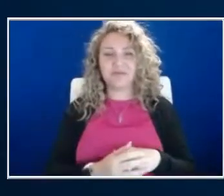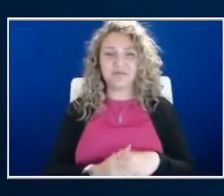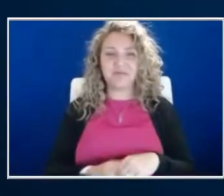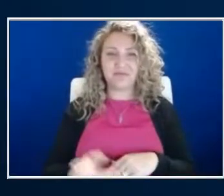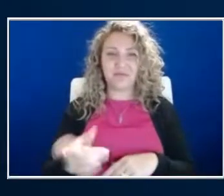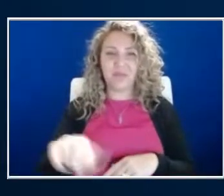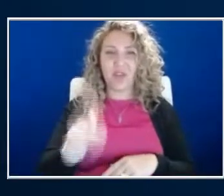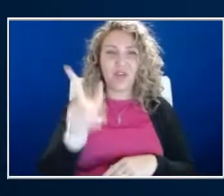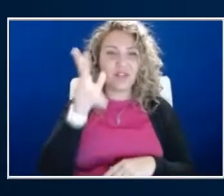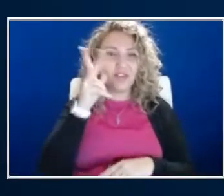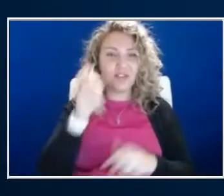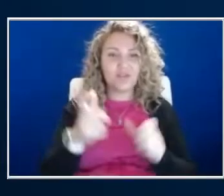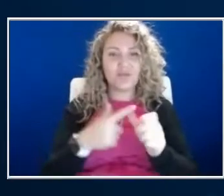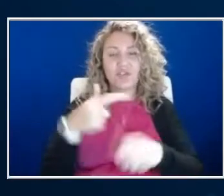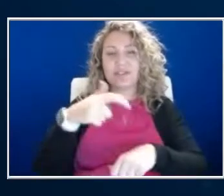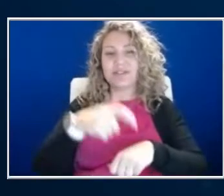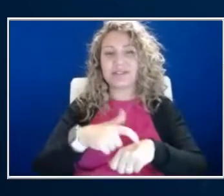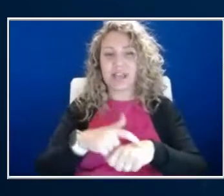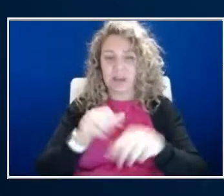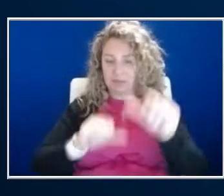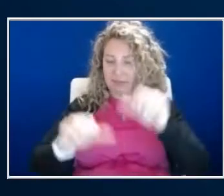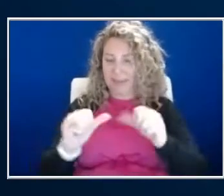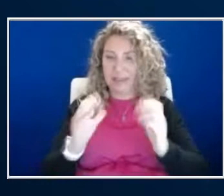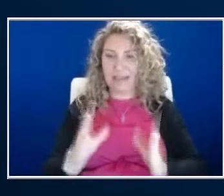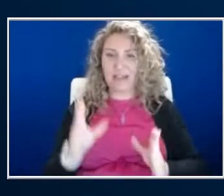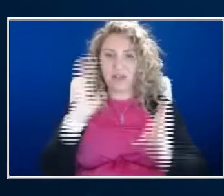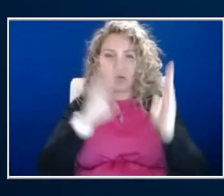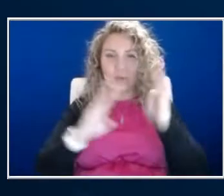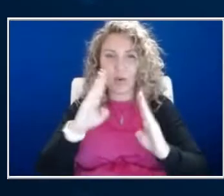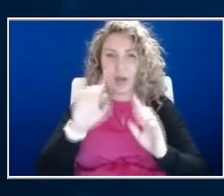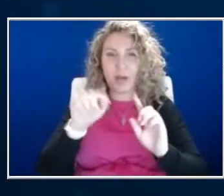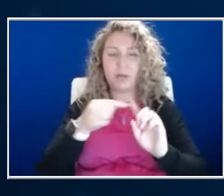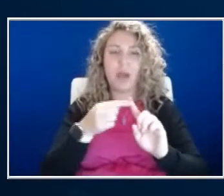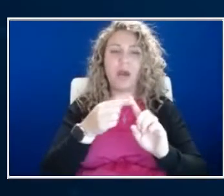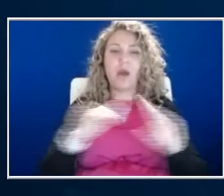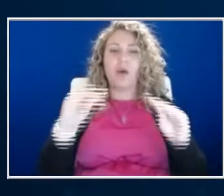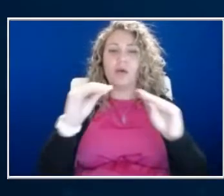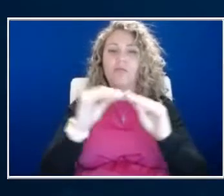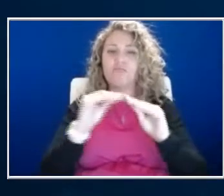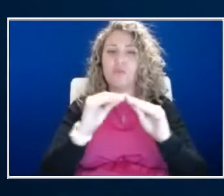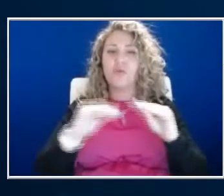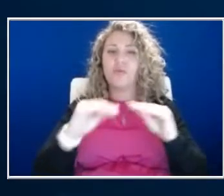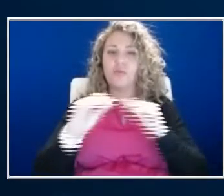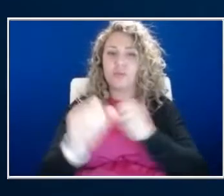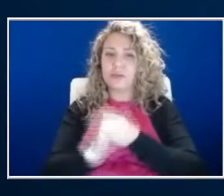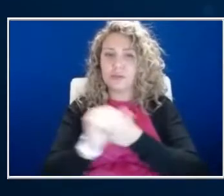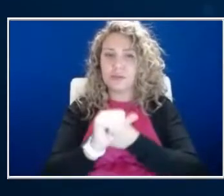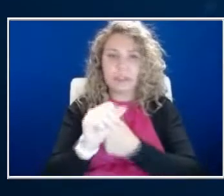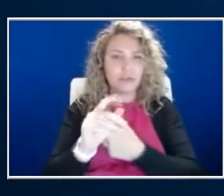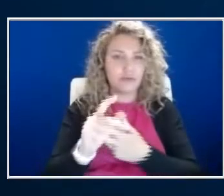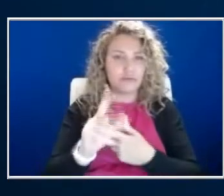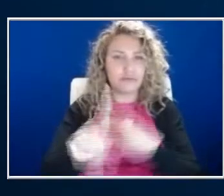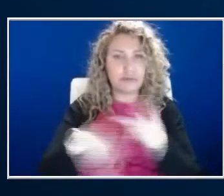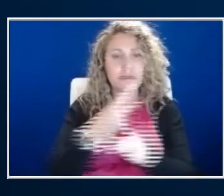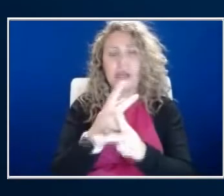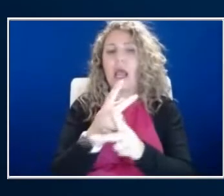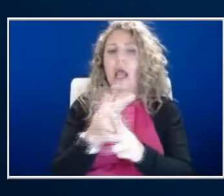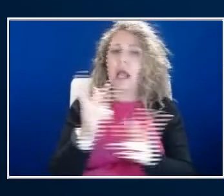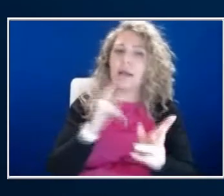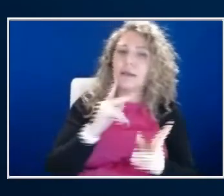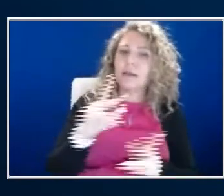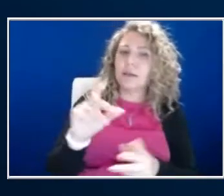first time, scientists say that they are worried about a more dangerous form of SARS-CoV-2, some different variants that may come, but